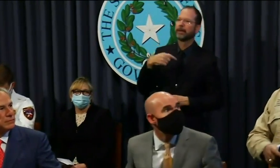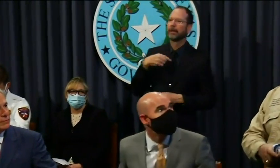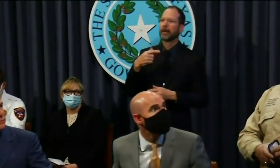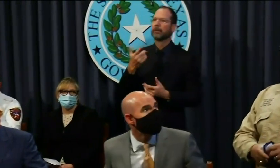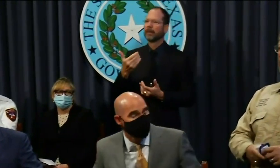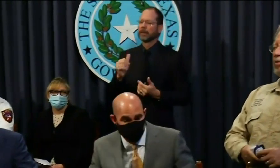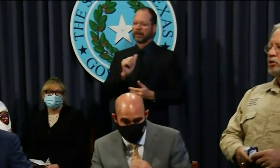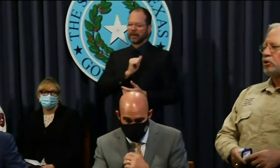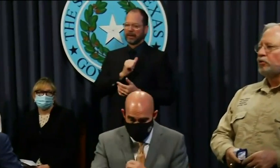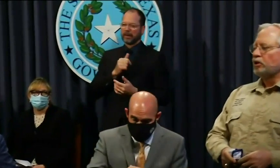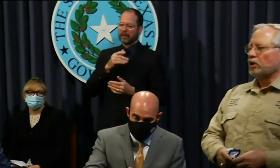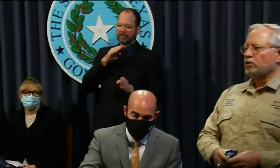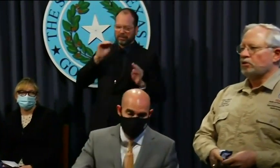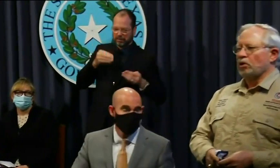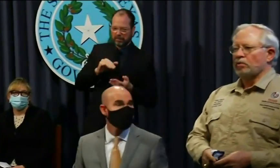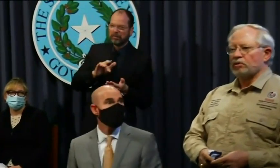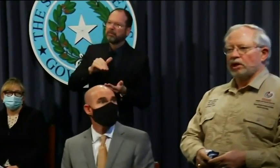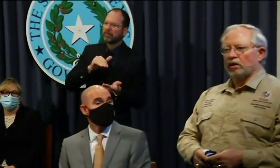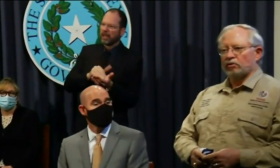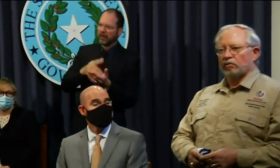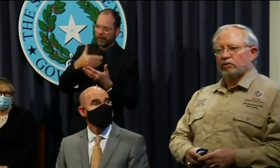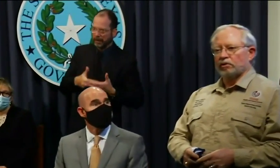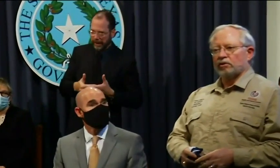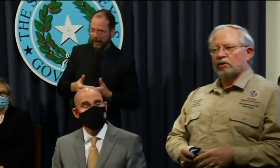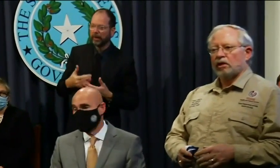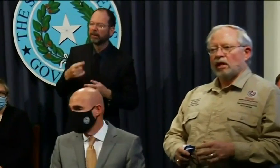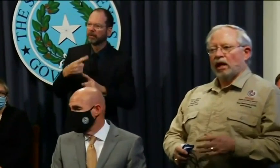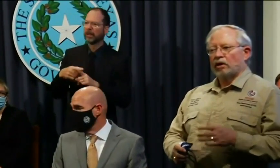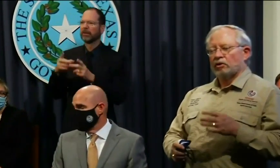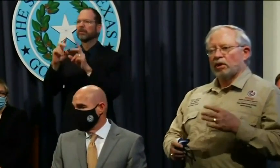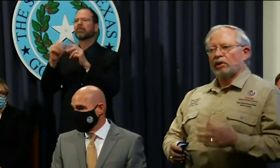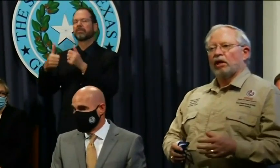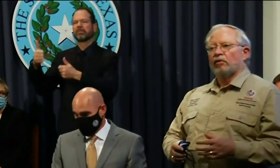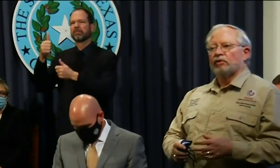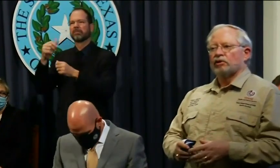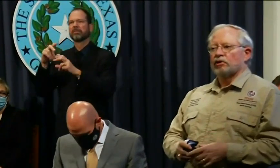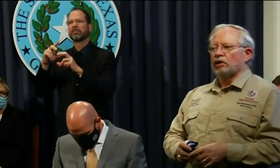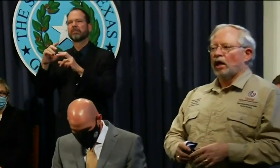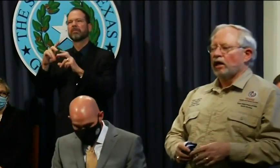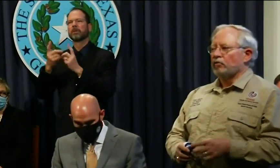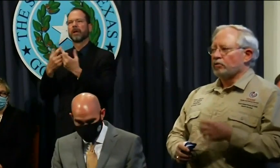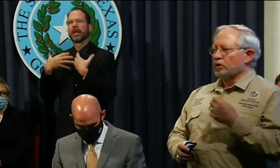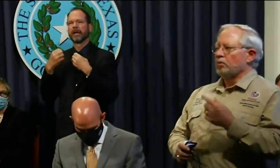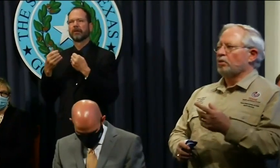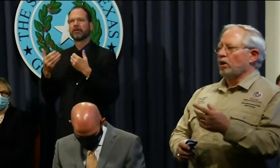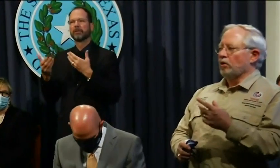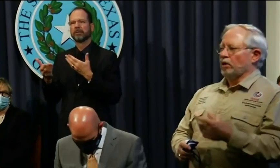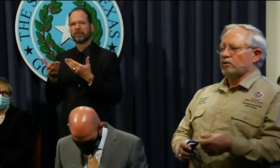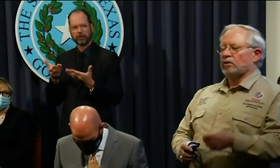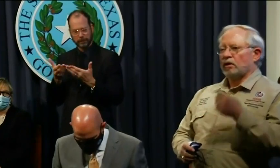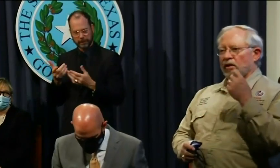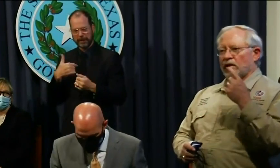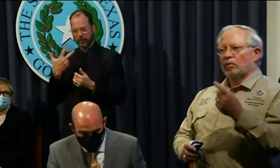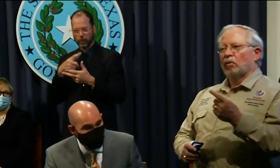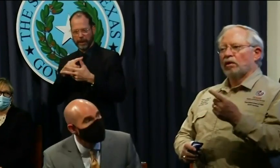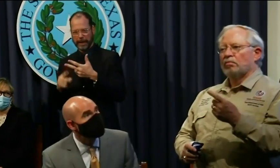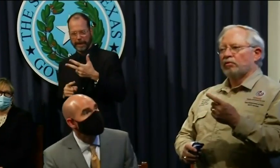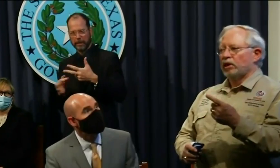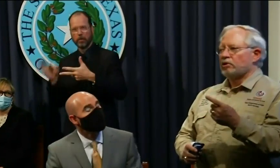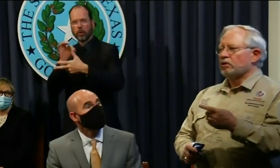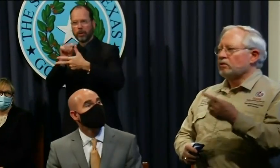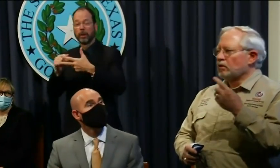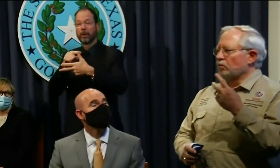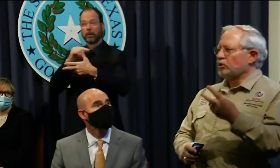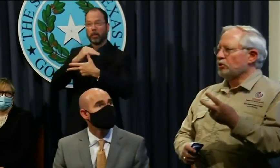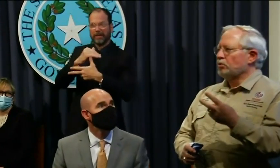pediatrician, and I am the commissioner for the Texas Department of State Health Services. And as a public health physician, I have three priorities. Number one,